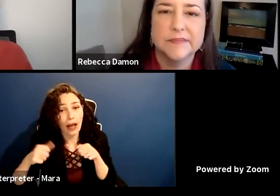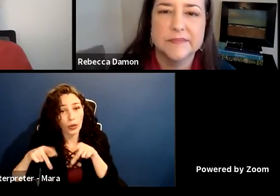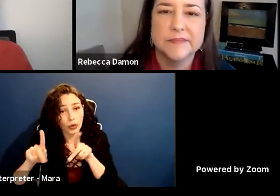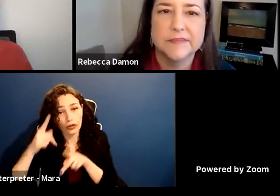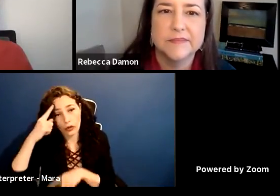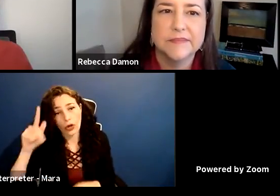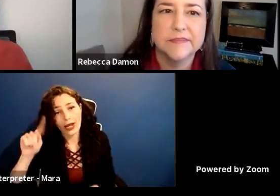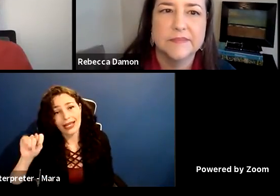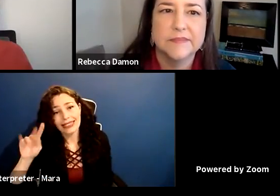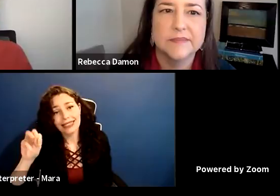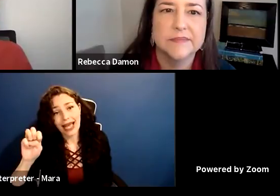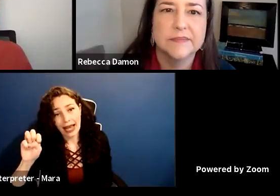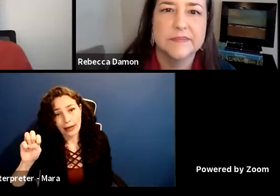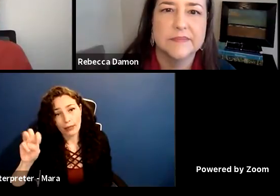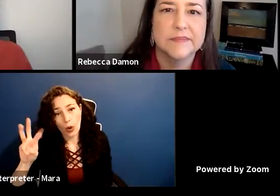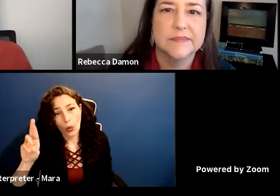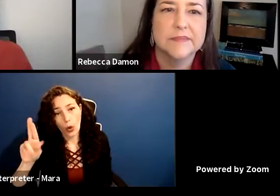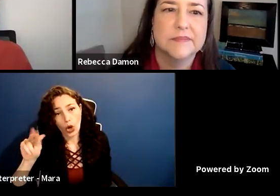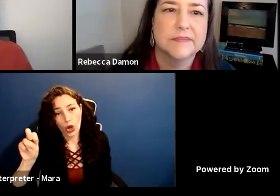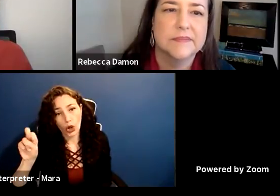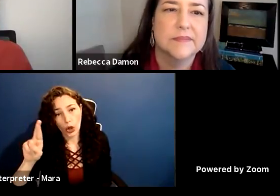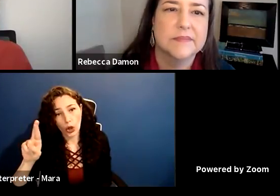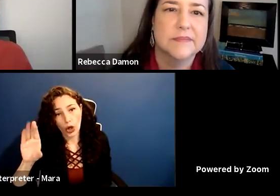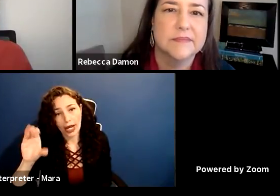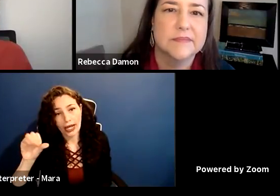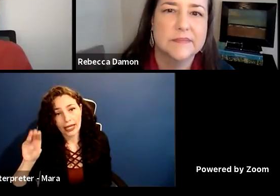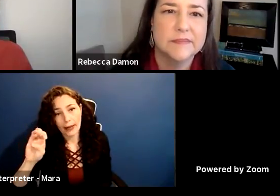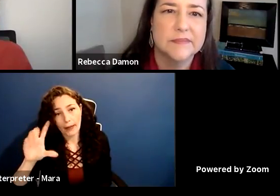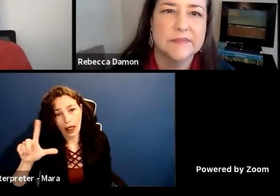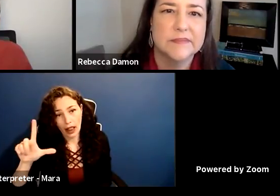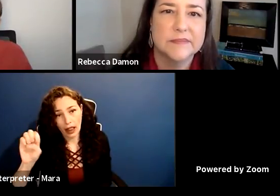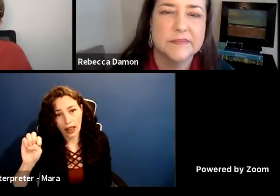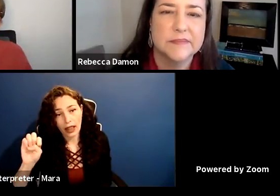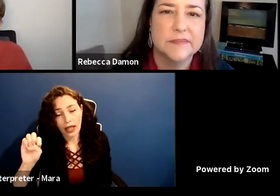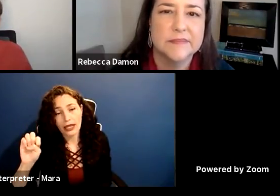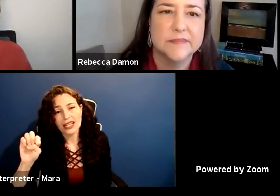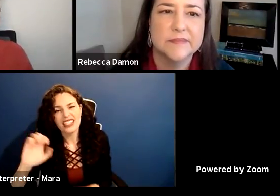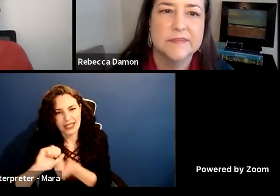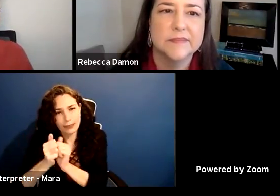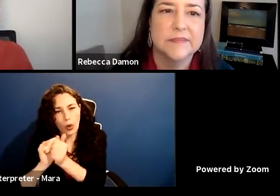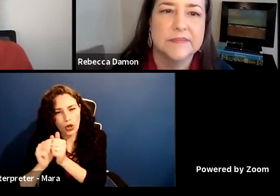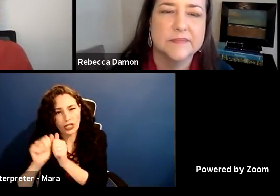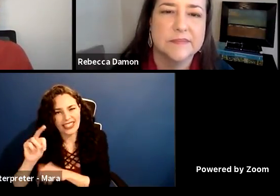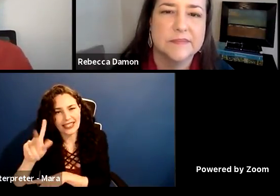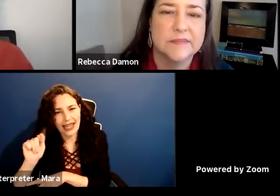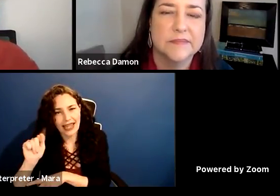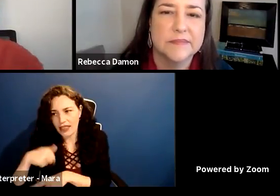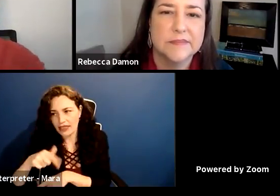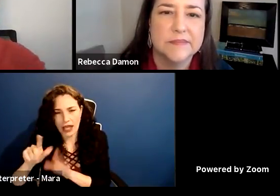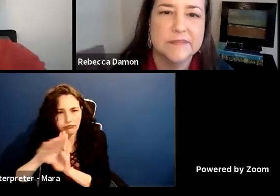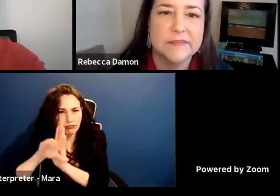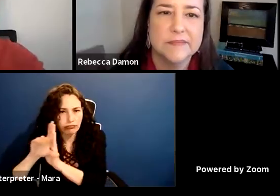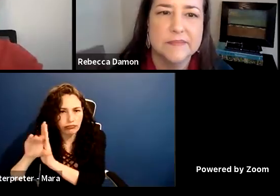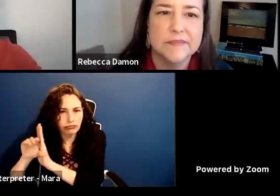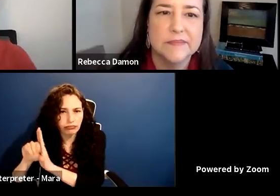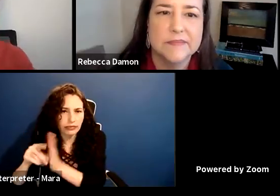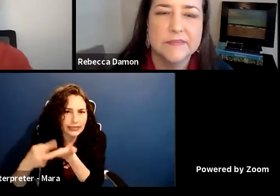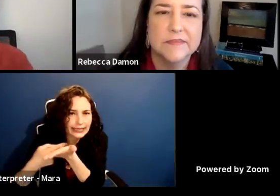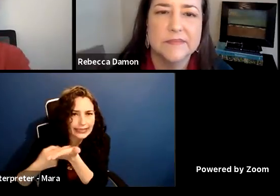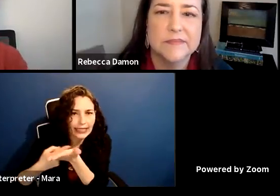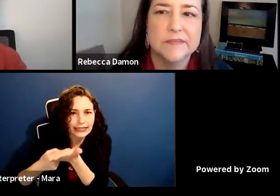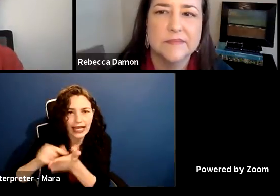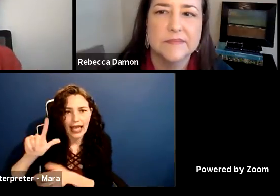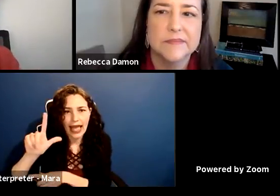Cable Sportsnet, which was covering the LA Lakers And even though I was not interested in